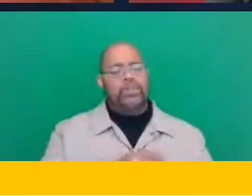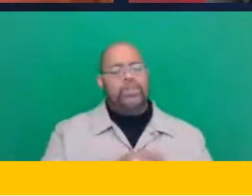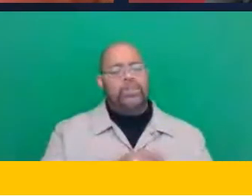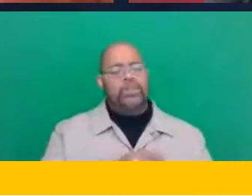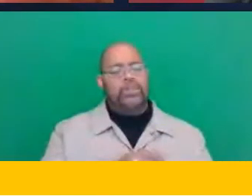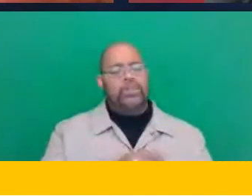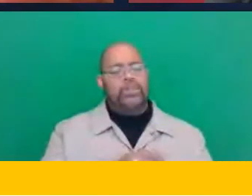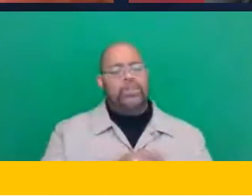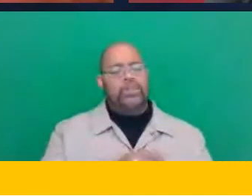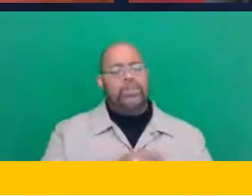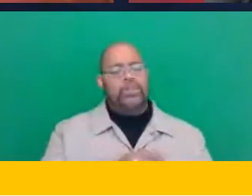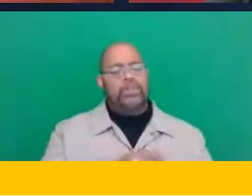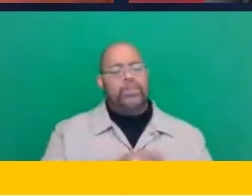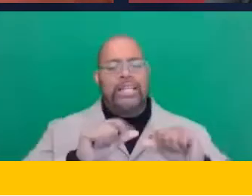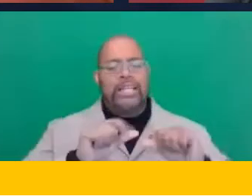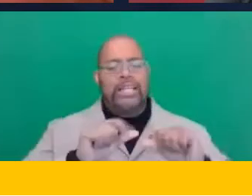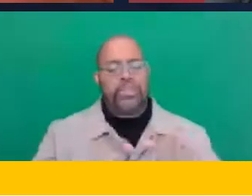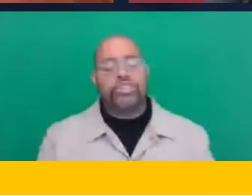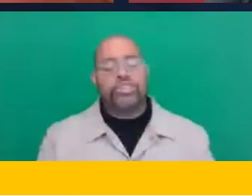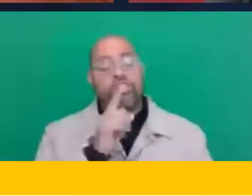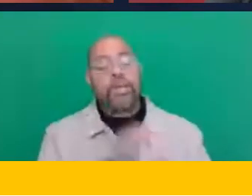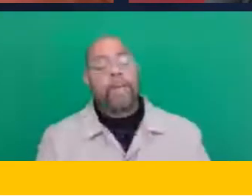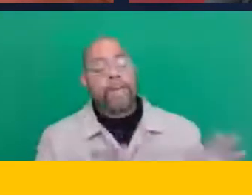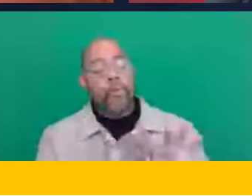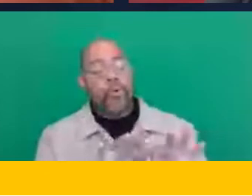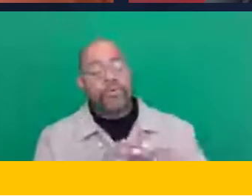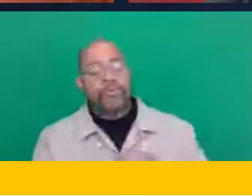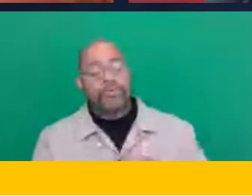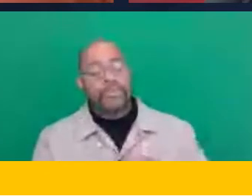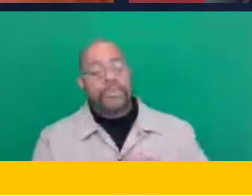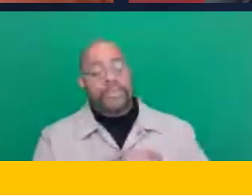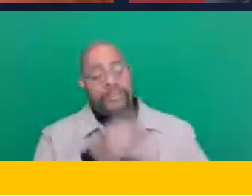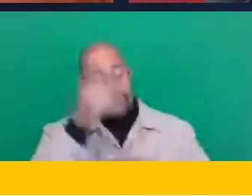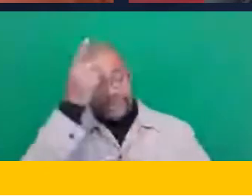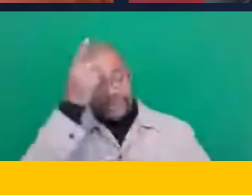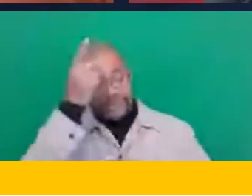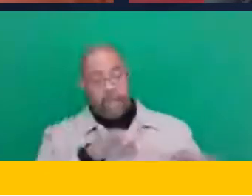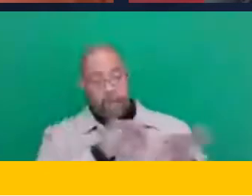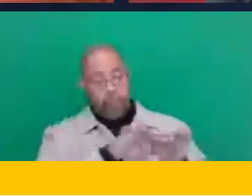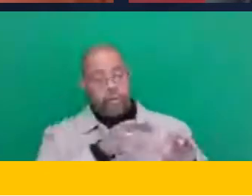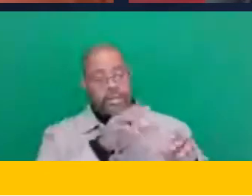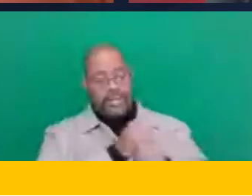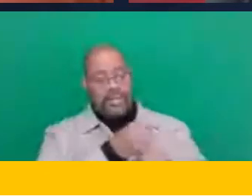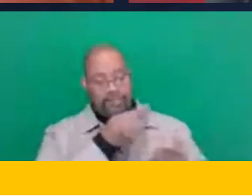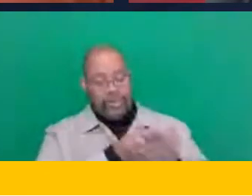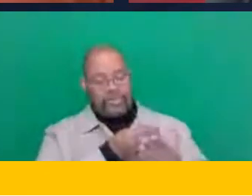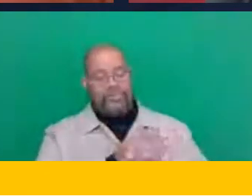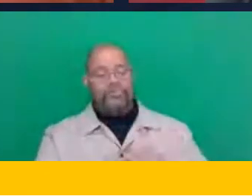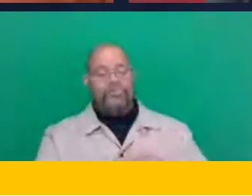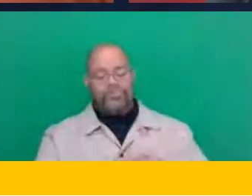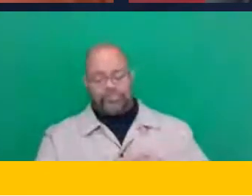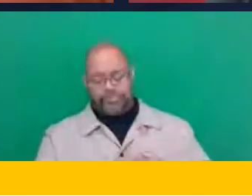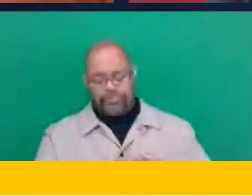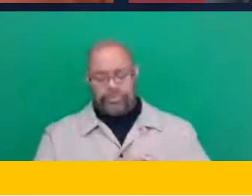Yeah, it's very important. The disease is important in getting the funding. So,